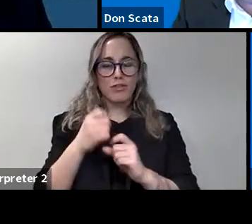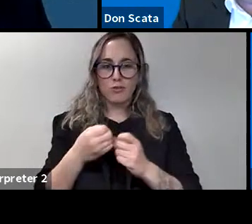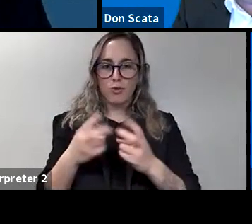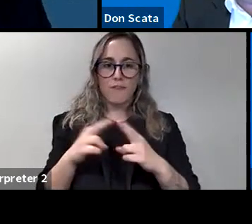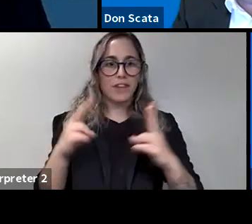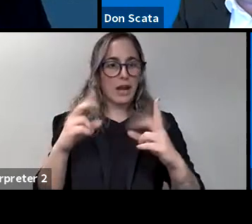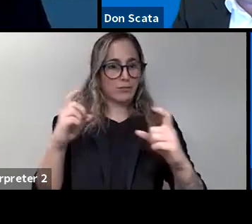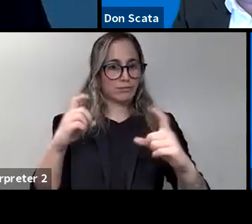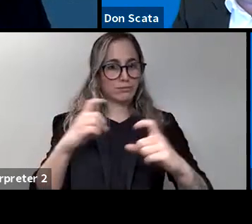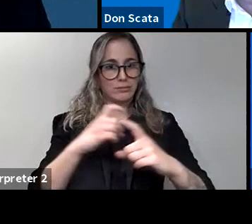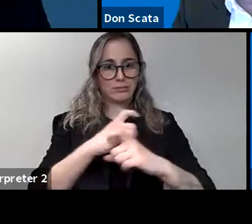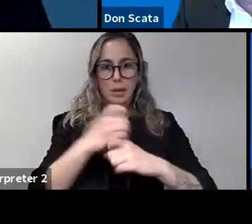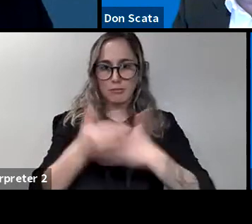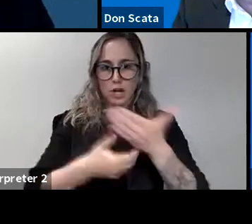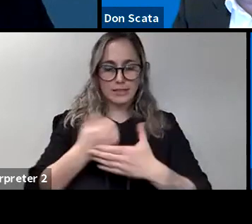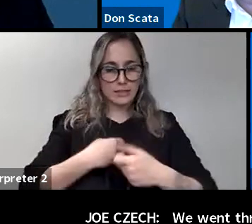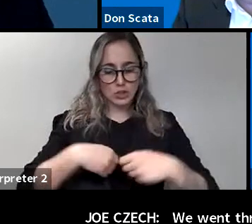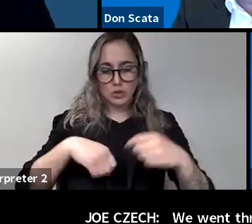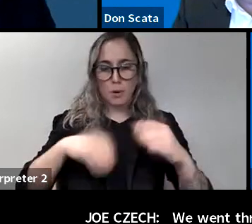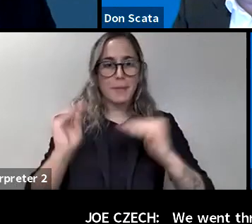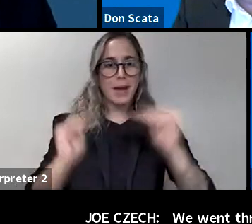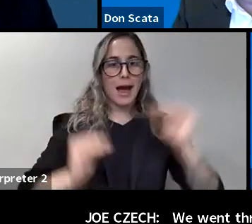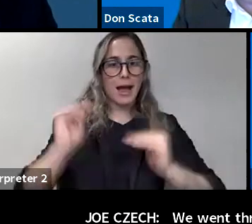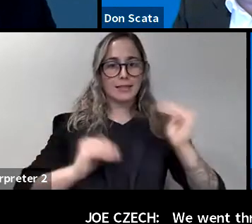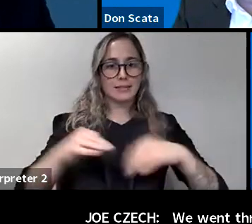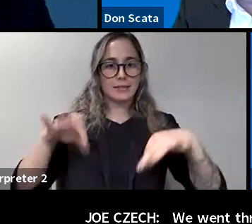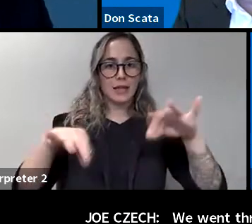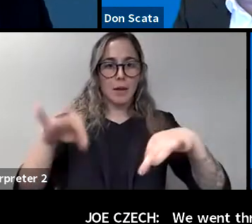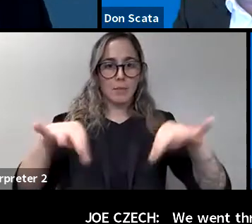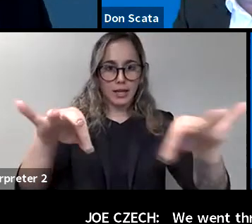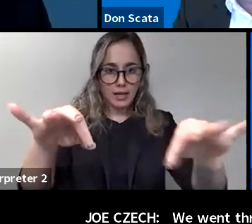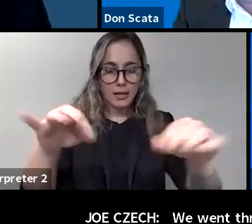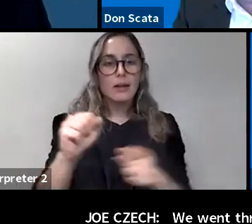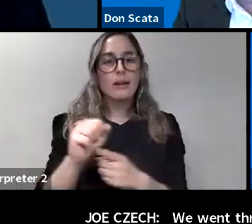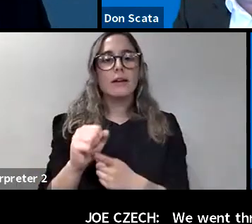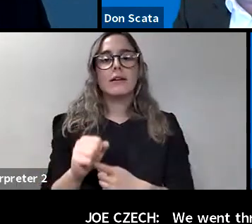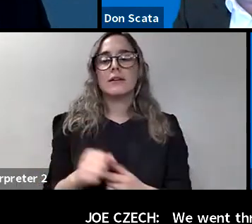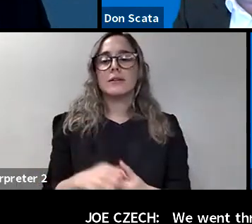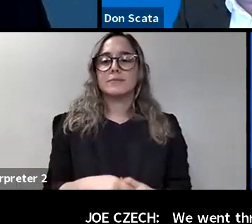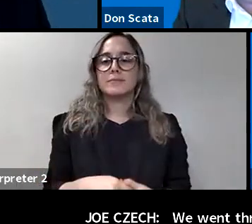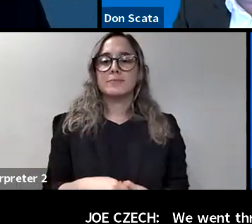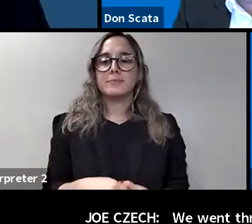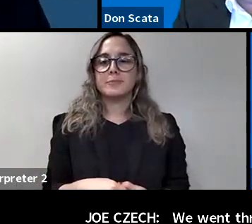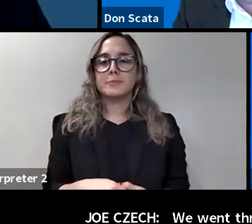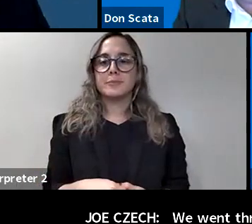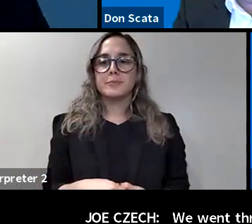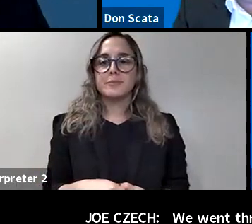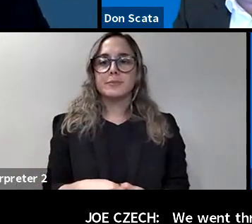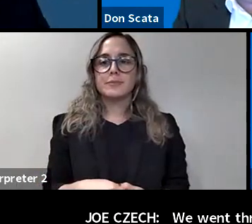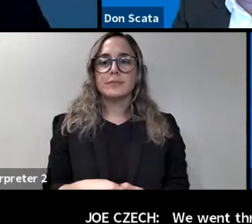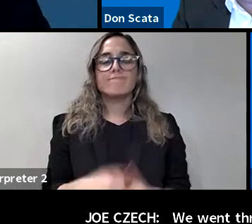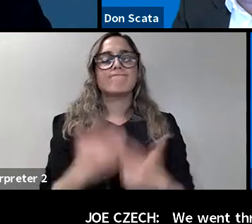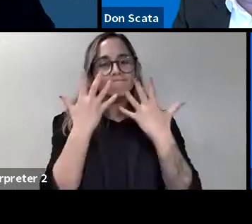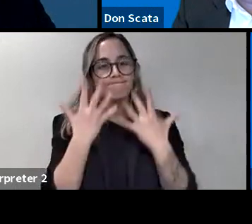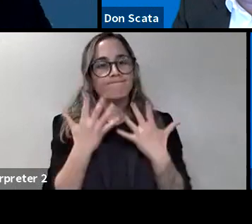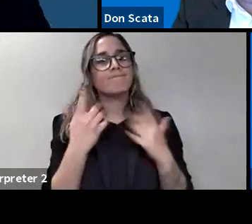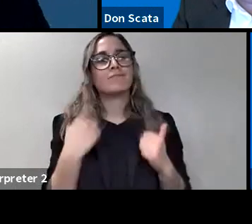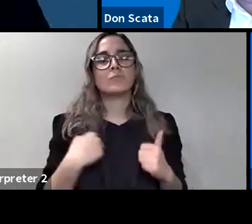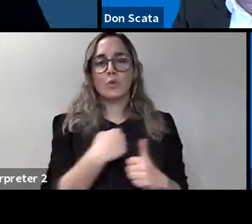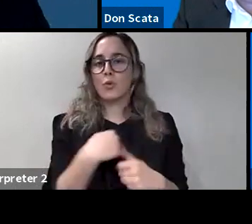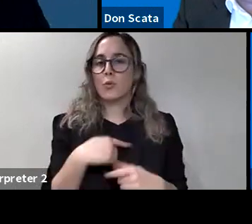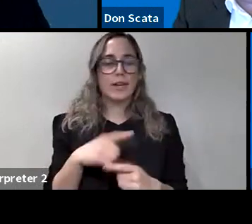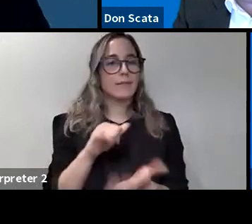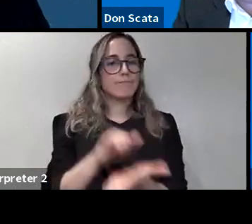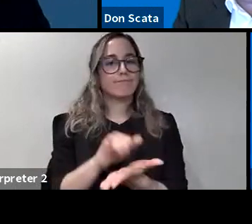balance the sampling of airports. It's called balanced sampling. And so unfortunately, we could not include all